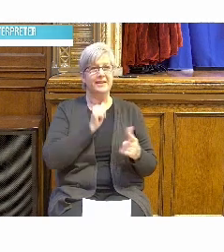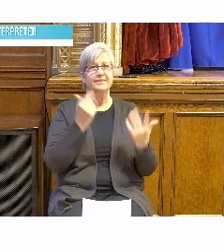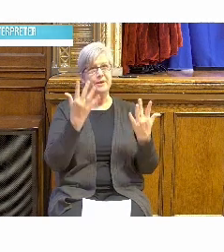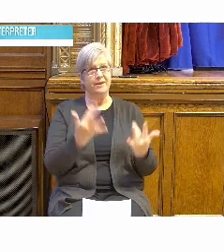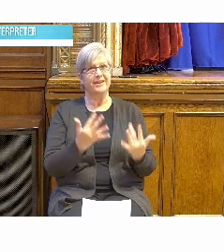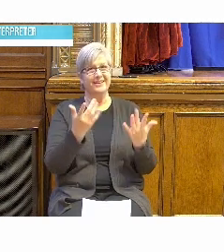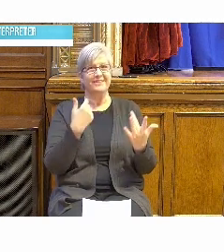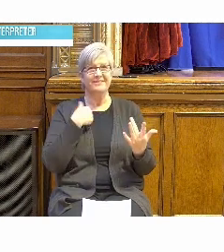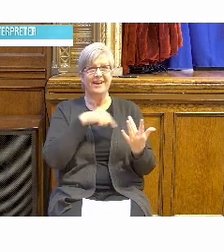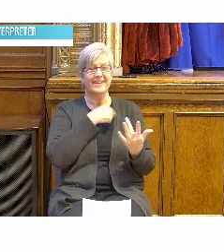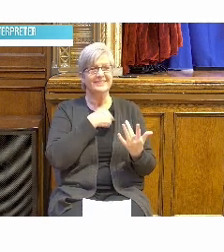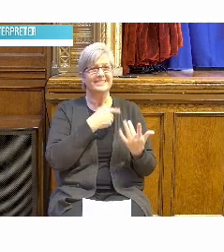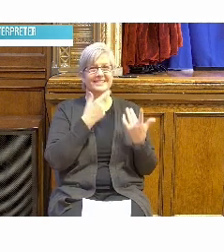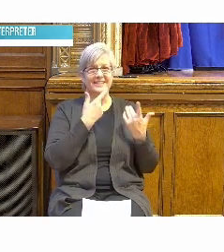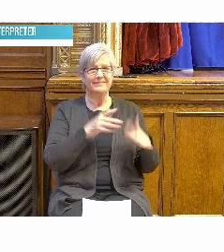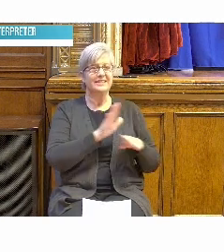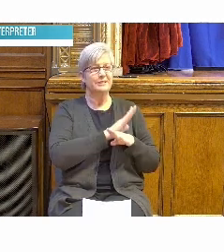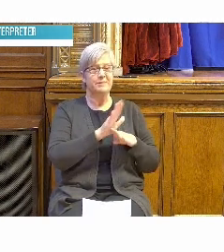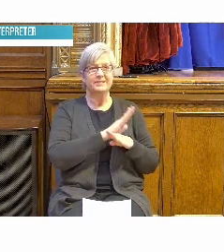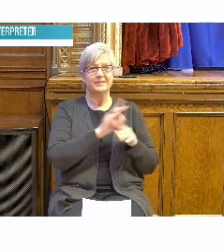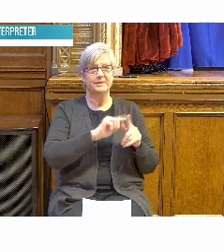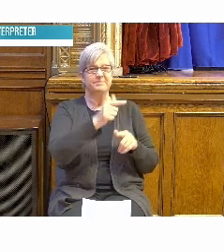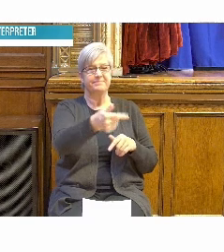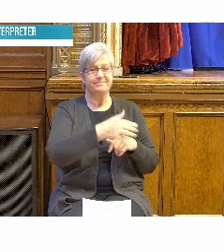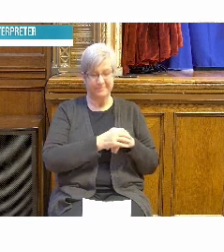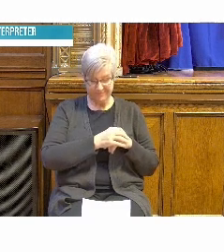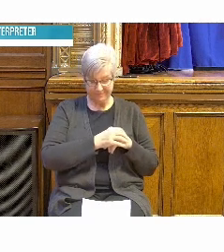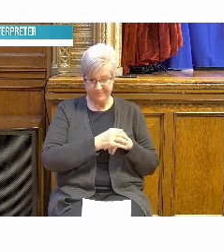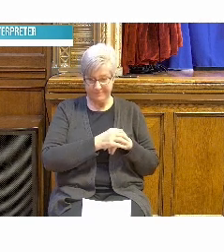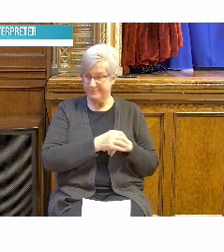listening to us conduct our business. And so,